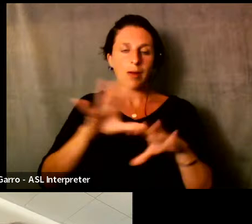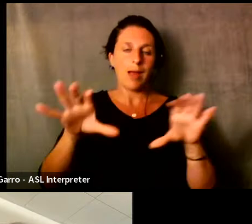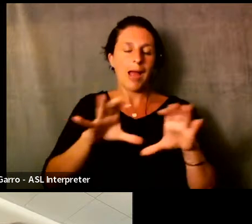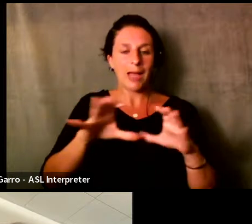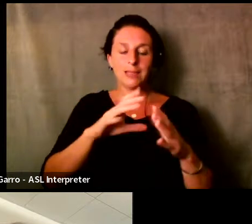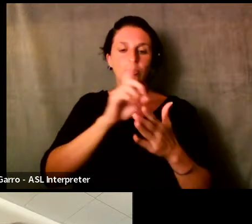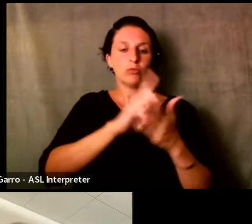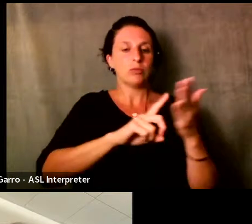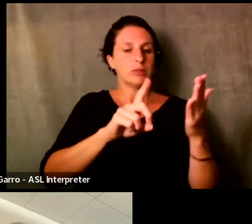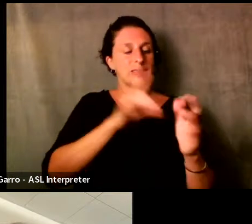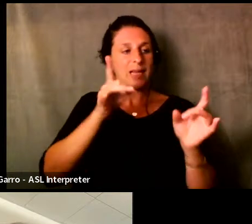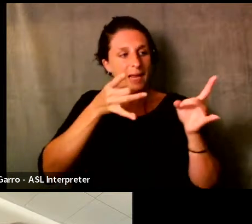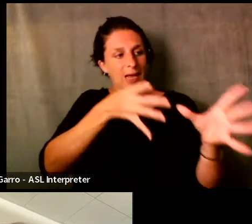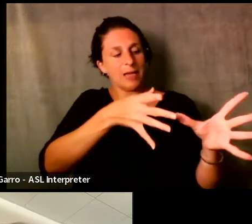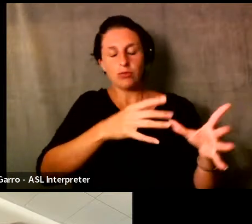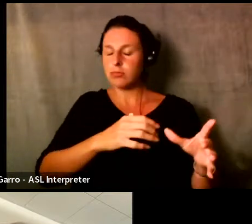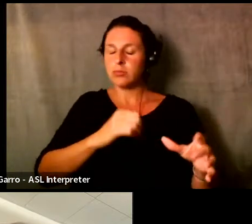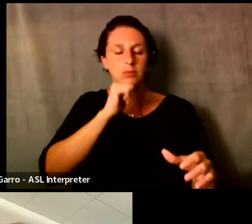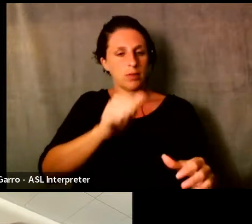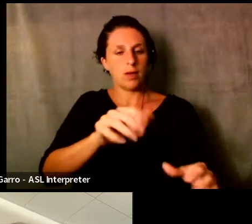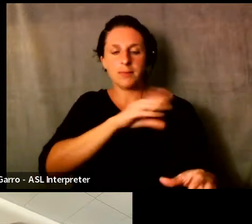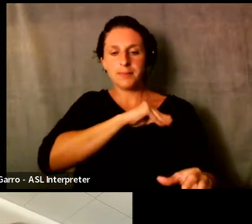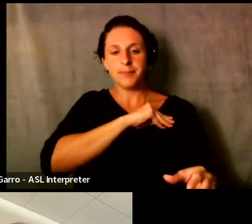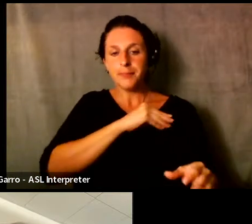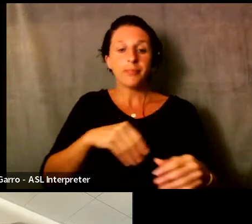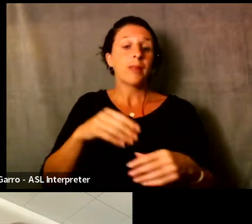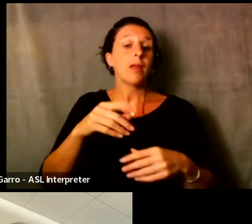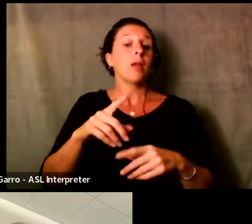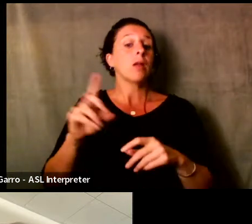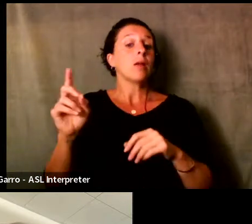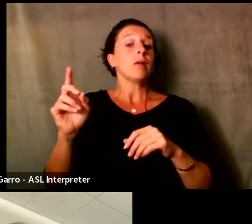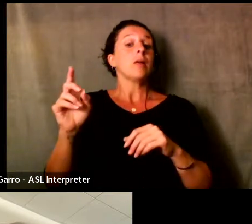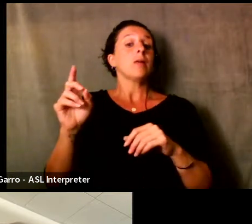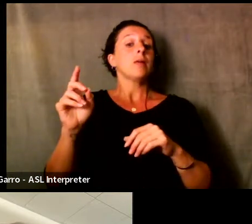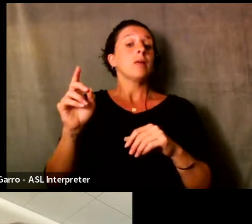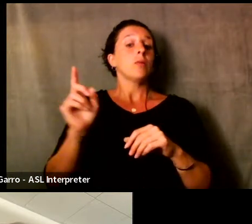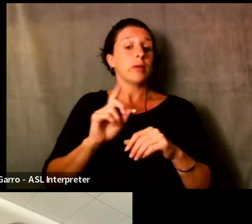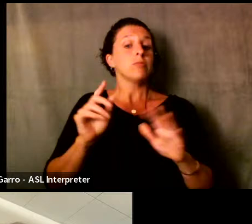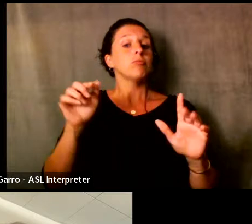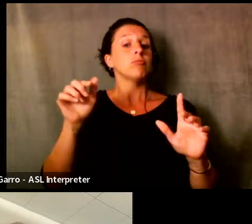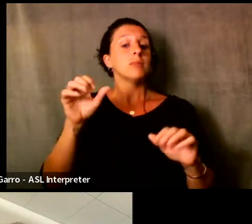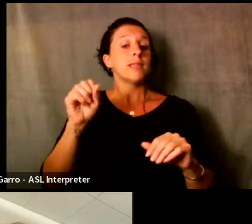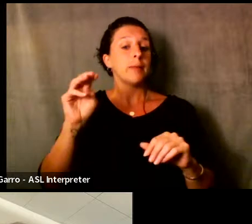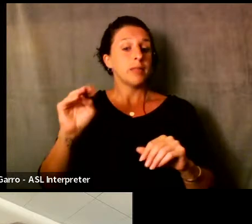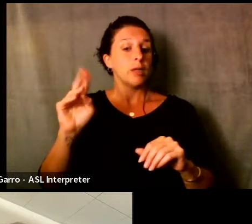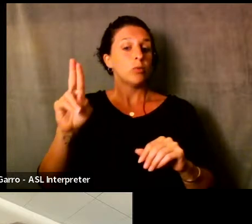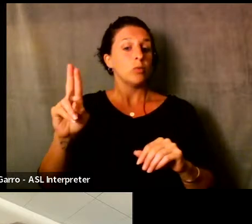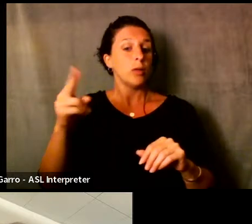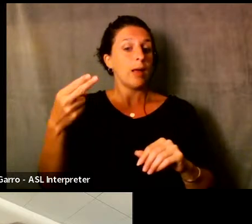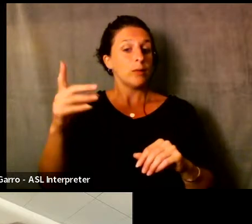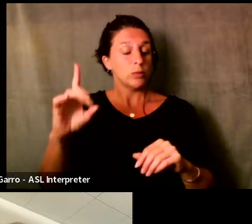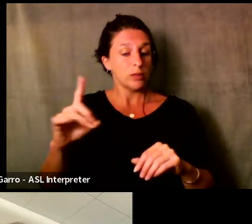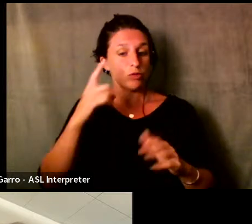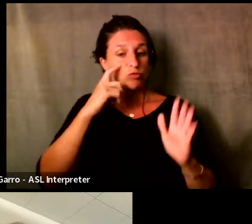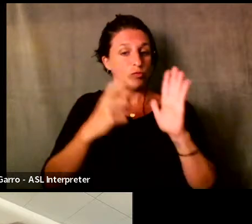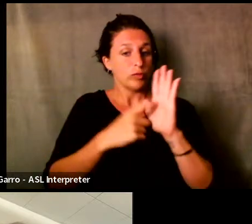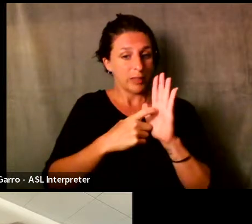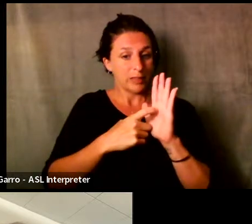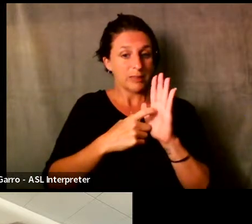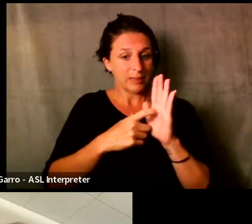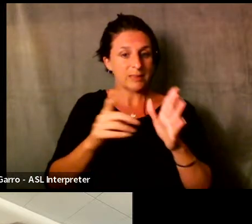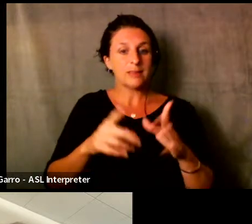hatred will not be tolerated. And whereas the San Mateo Union High School District recognizes the inherent